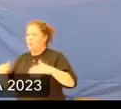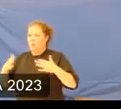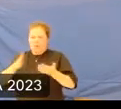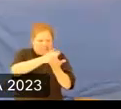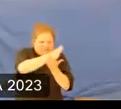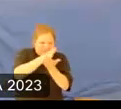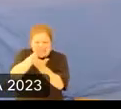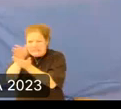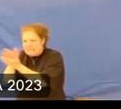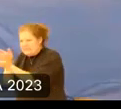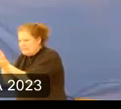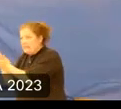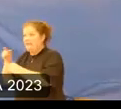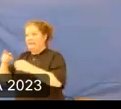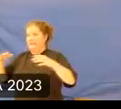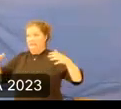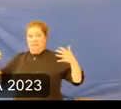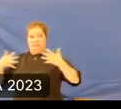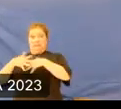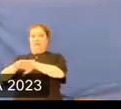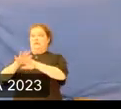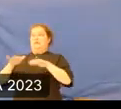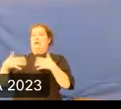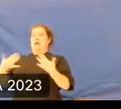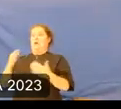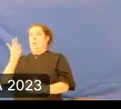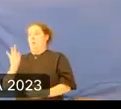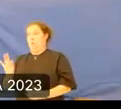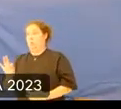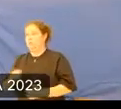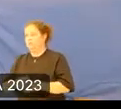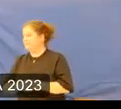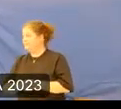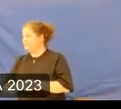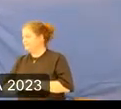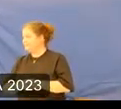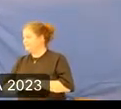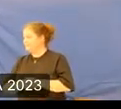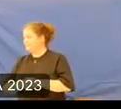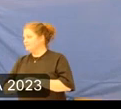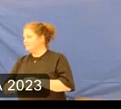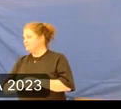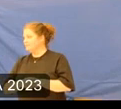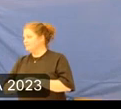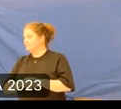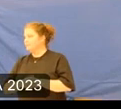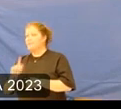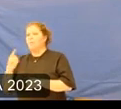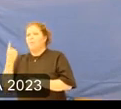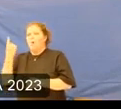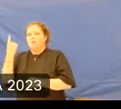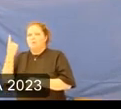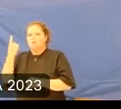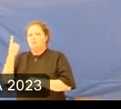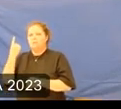this? One view is this is done by a very intensive intention recognition